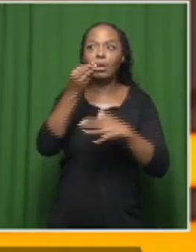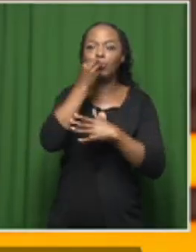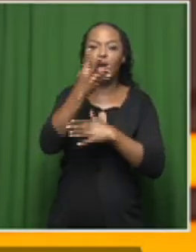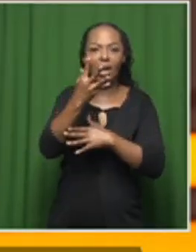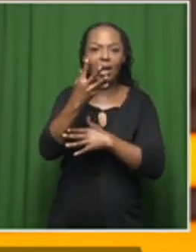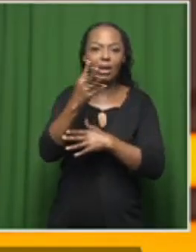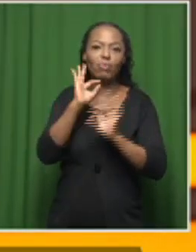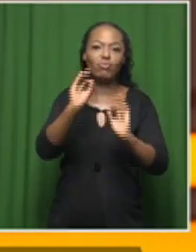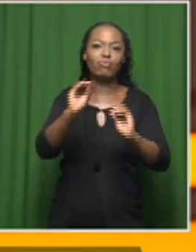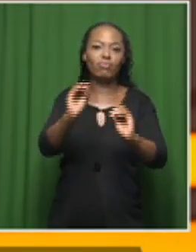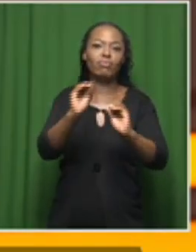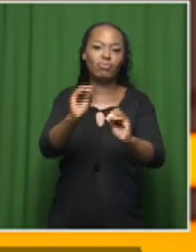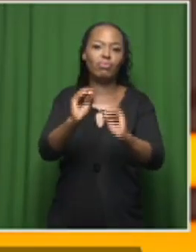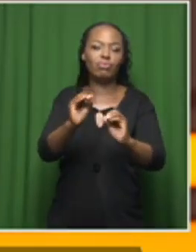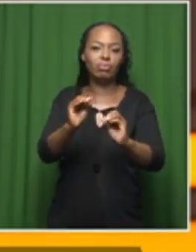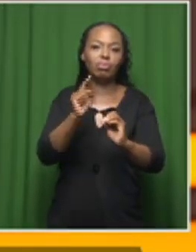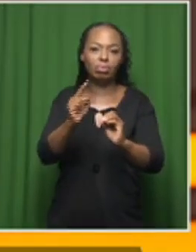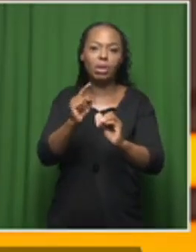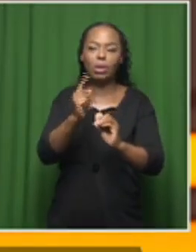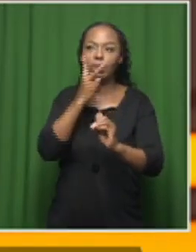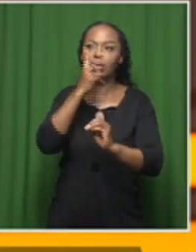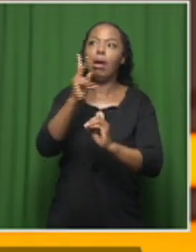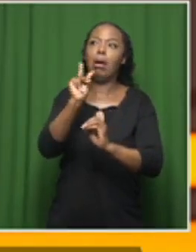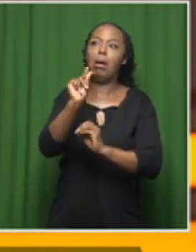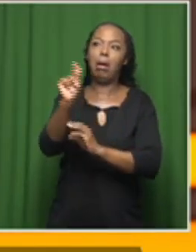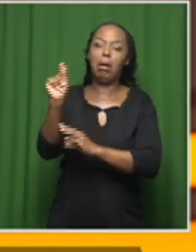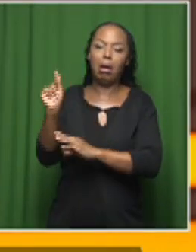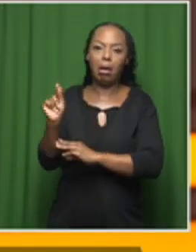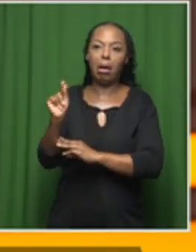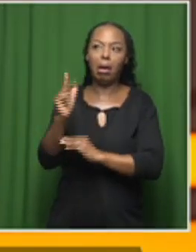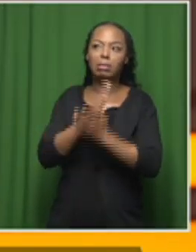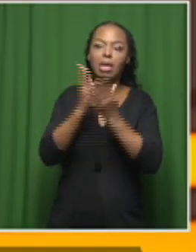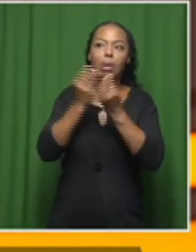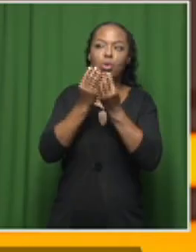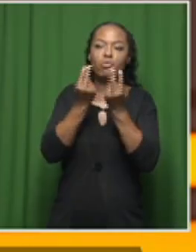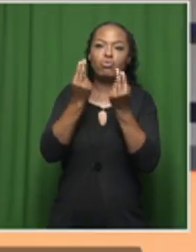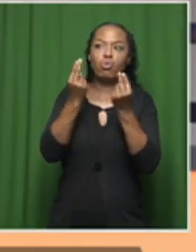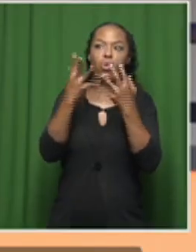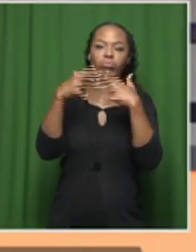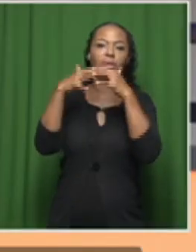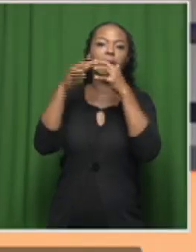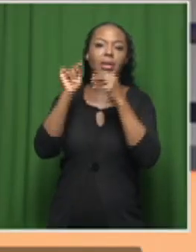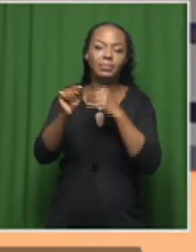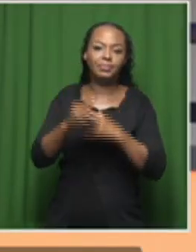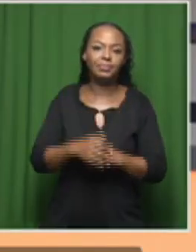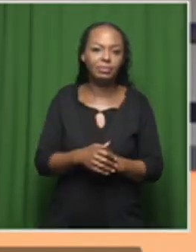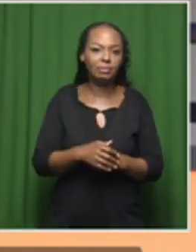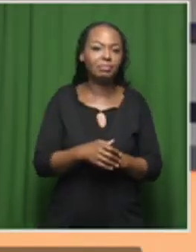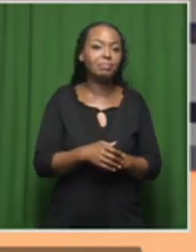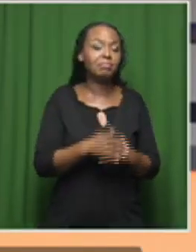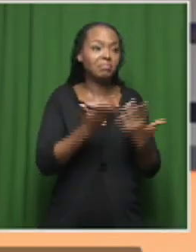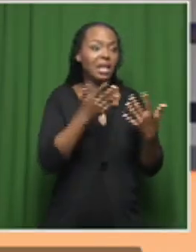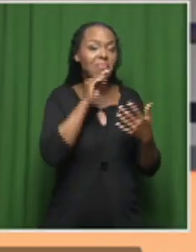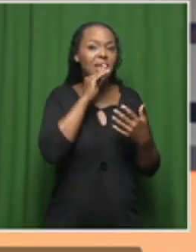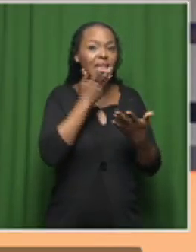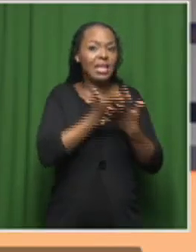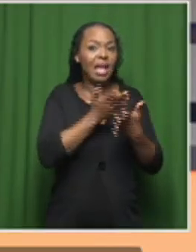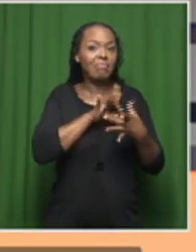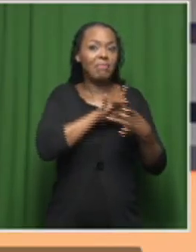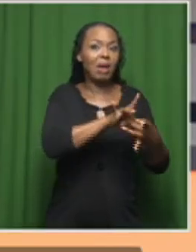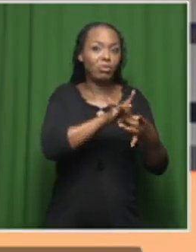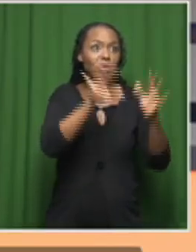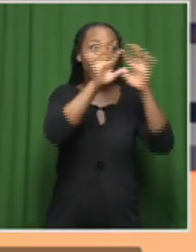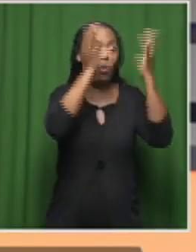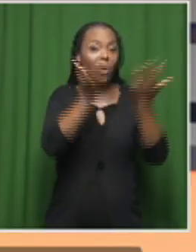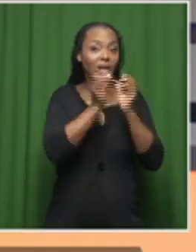whole scene just being created. It allows you to be transported back into the world. And I think it's also just an